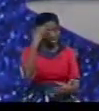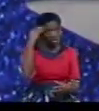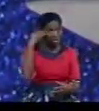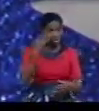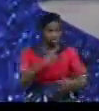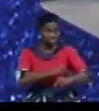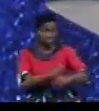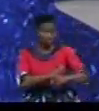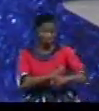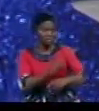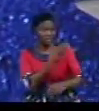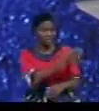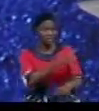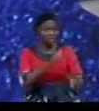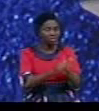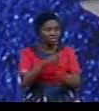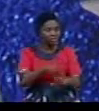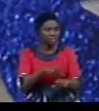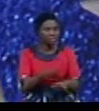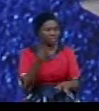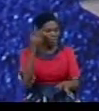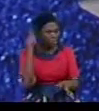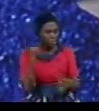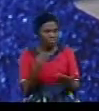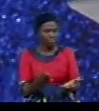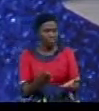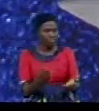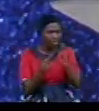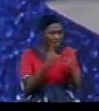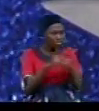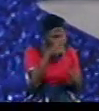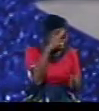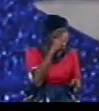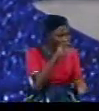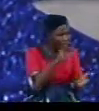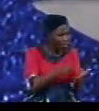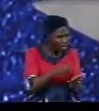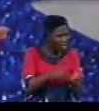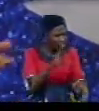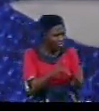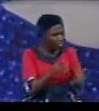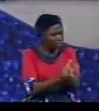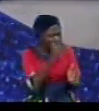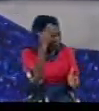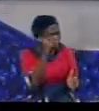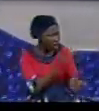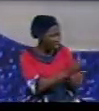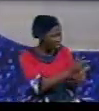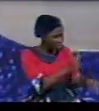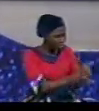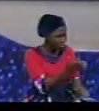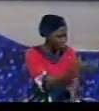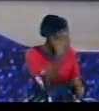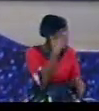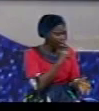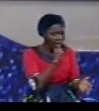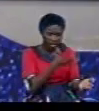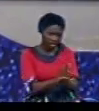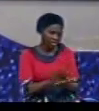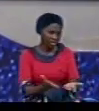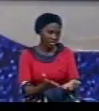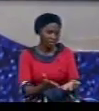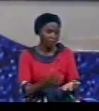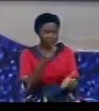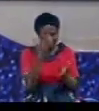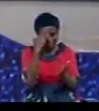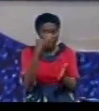at that time was challenging the people why did you put these people here what do you mean you know that this is not right it's a